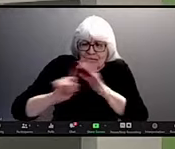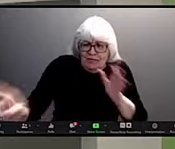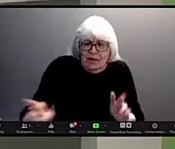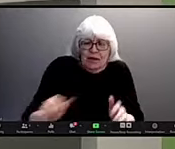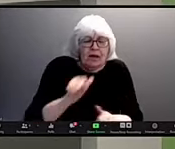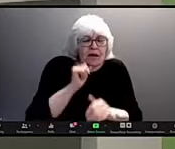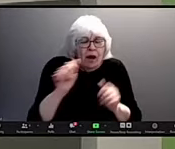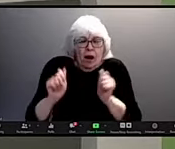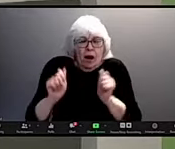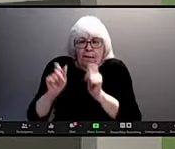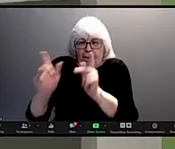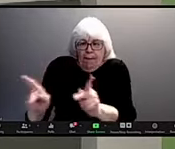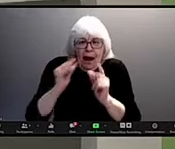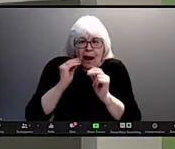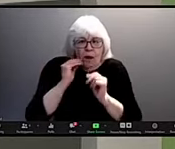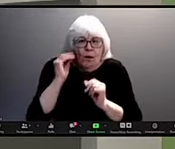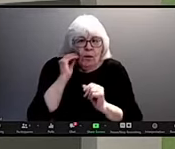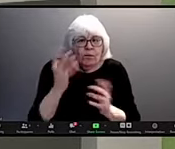to take that? Erica?